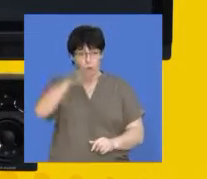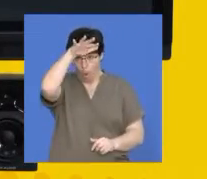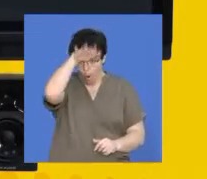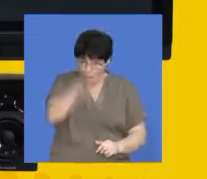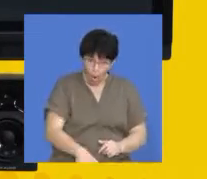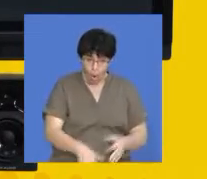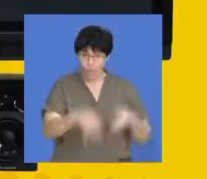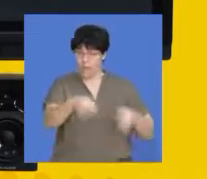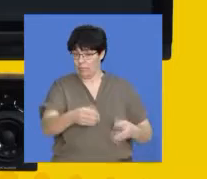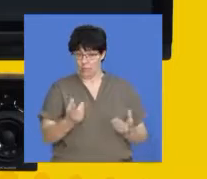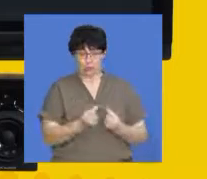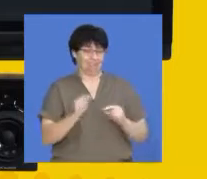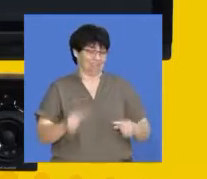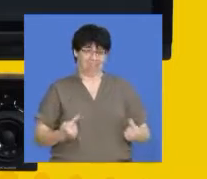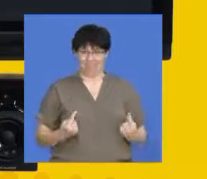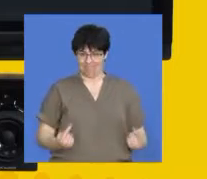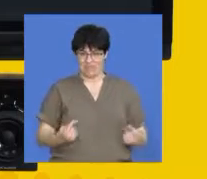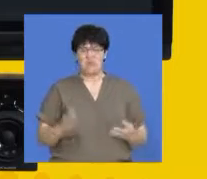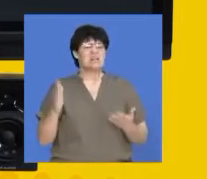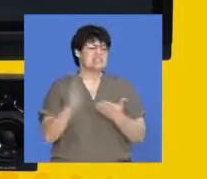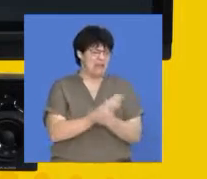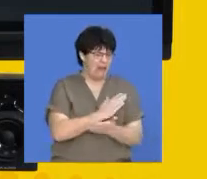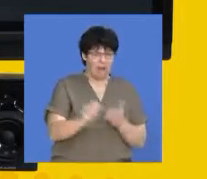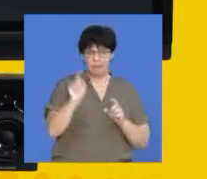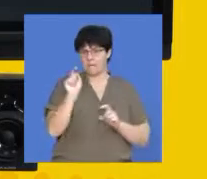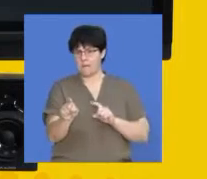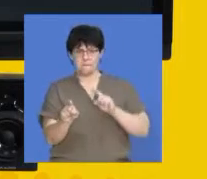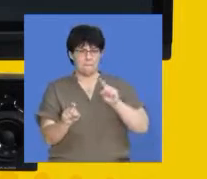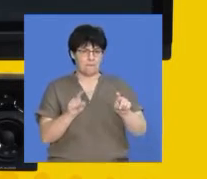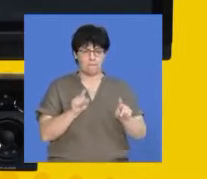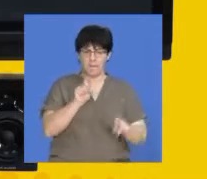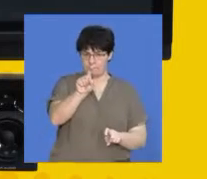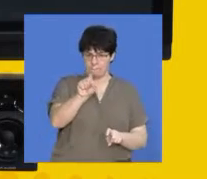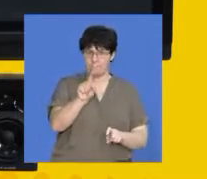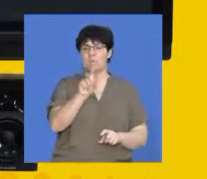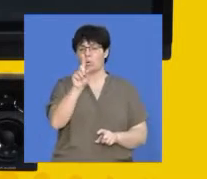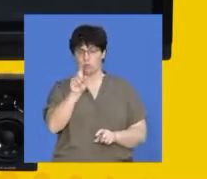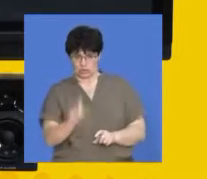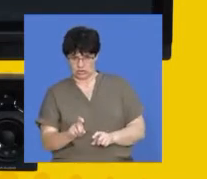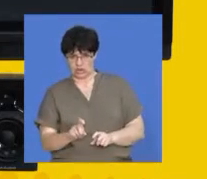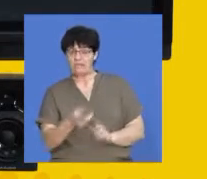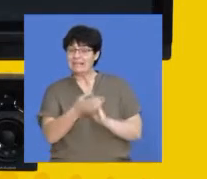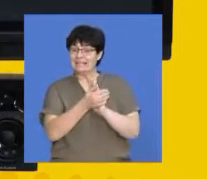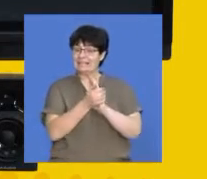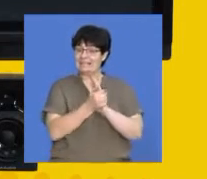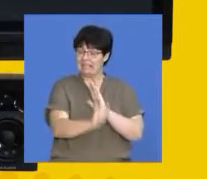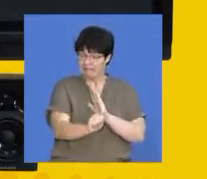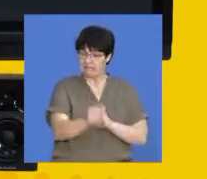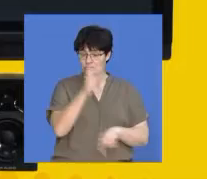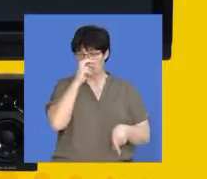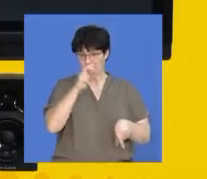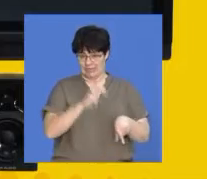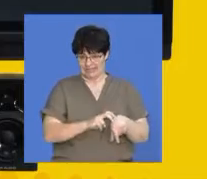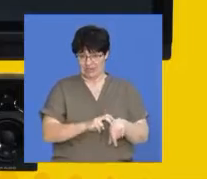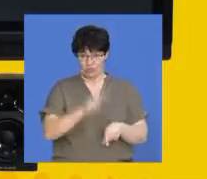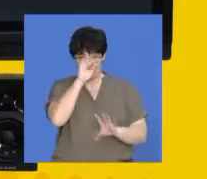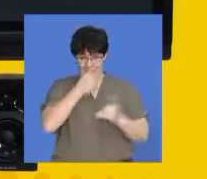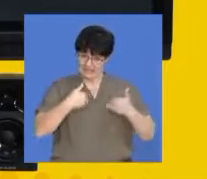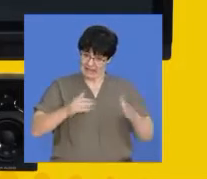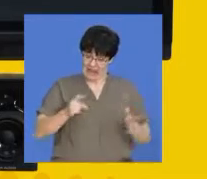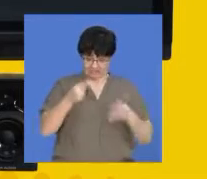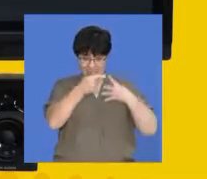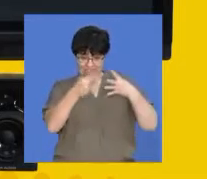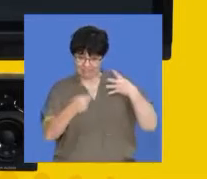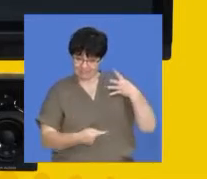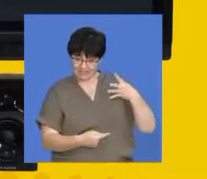entire paper. So we're just going to do some questions to show you the different skills that I spoke about when I started. That